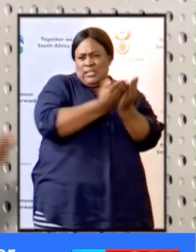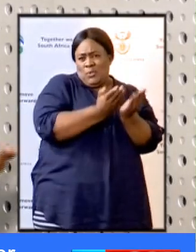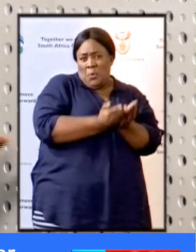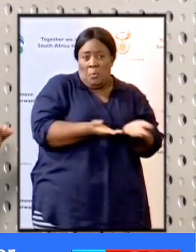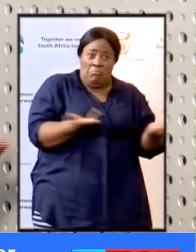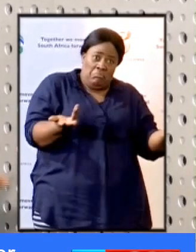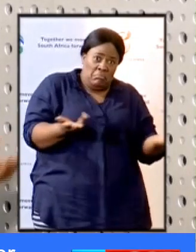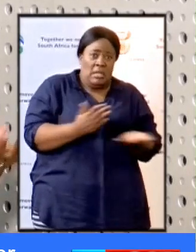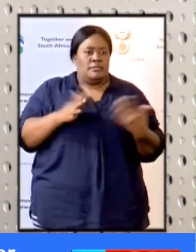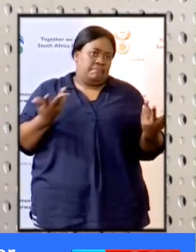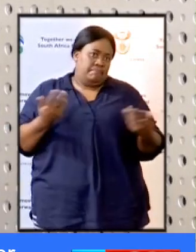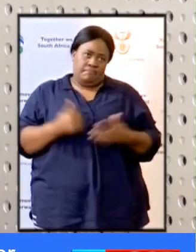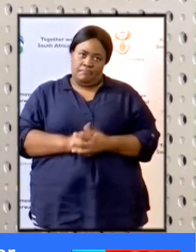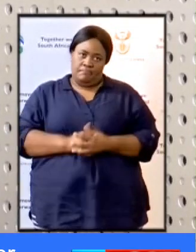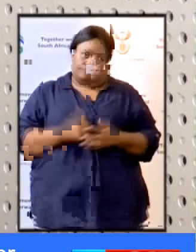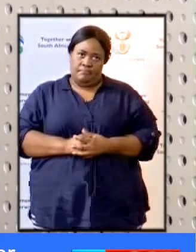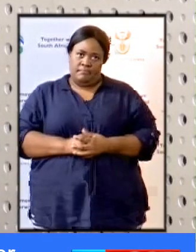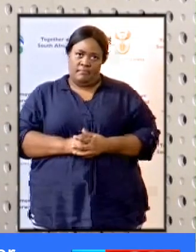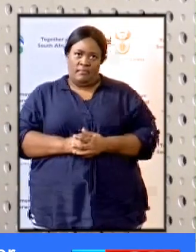Some